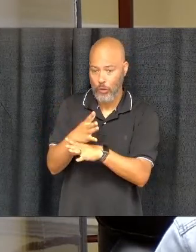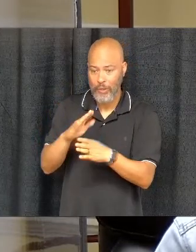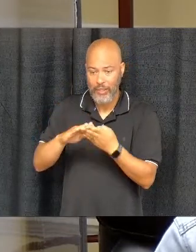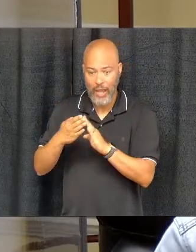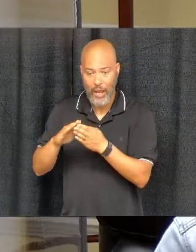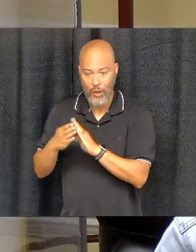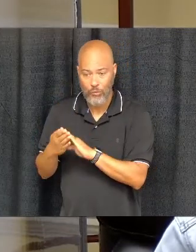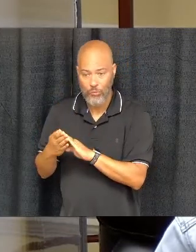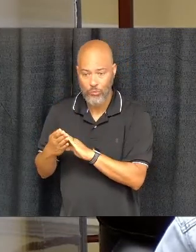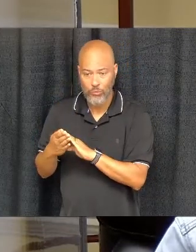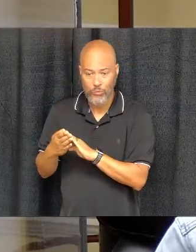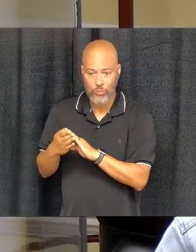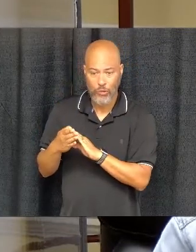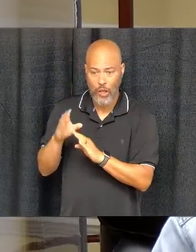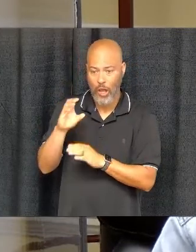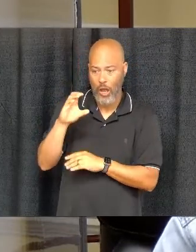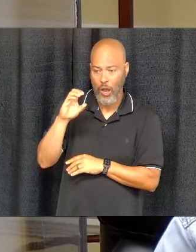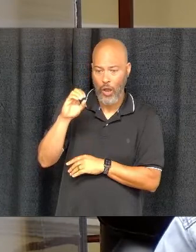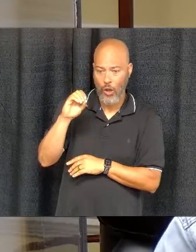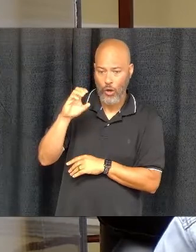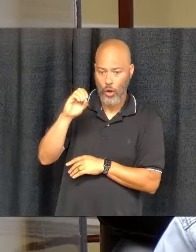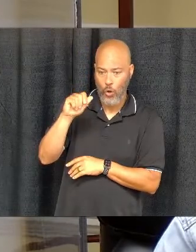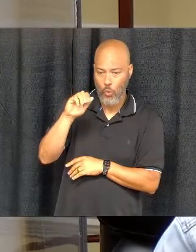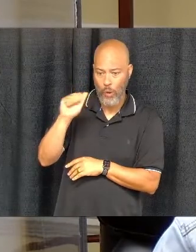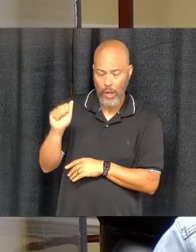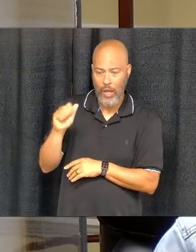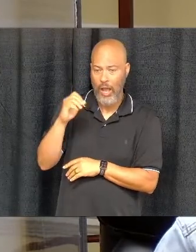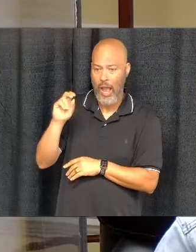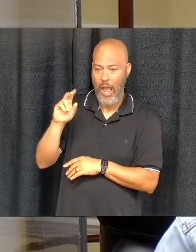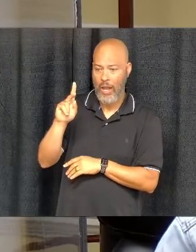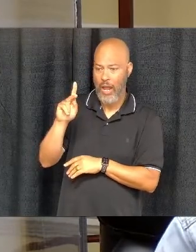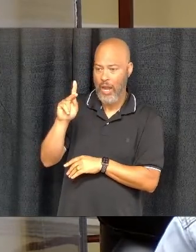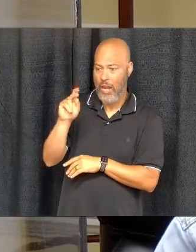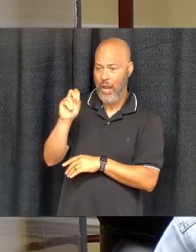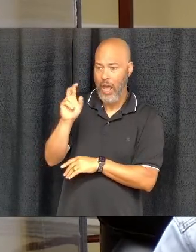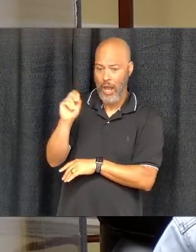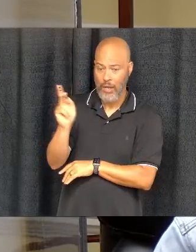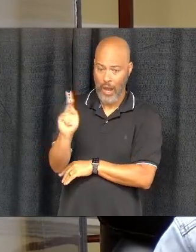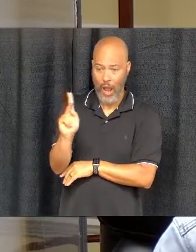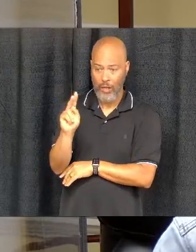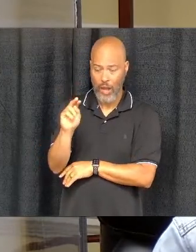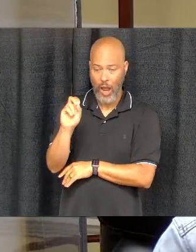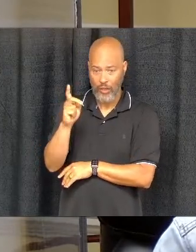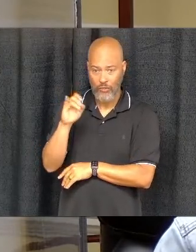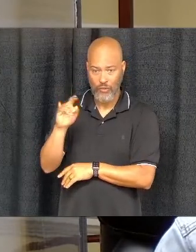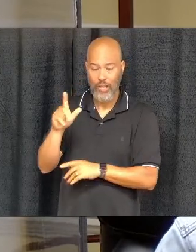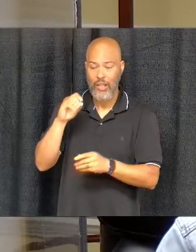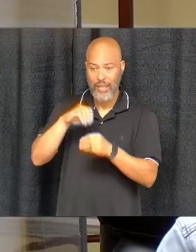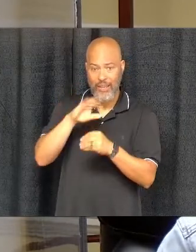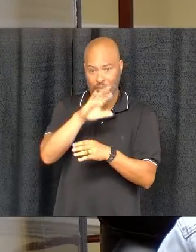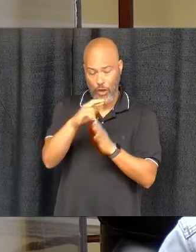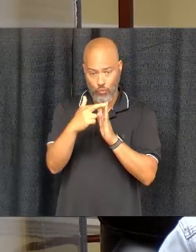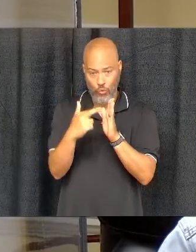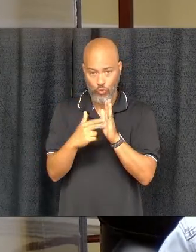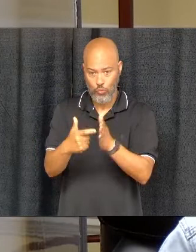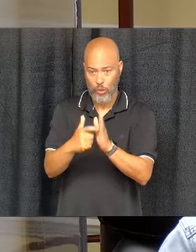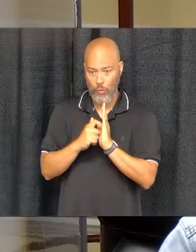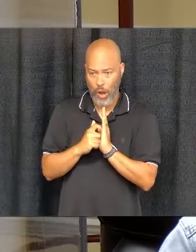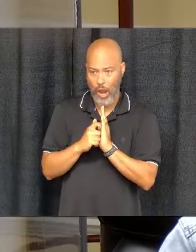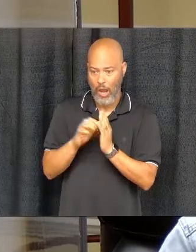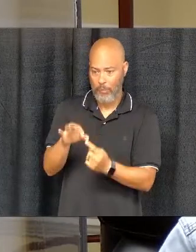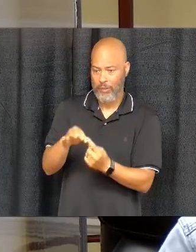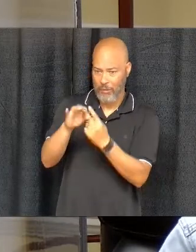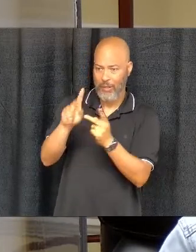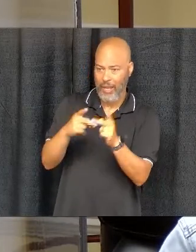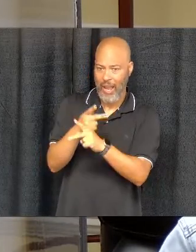Germantown, Alcoa, and Knox County, they all, in their ordinance, require a certain type of